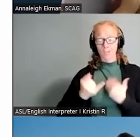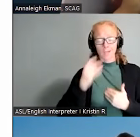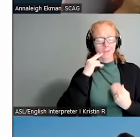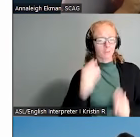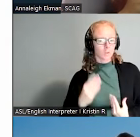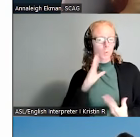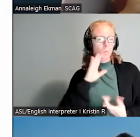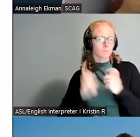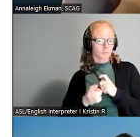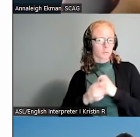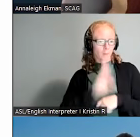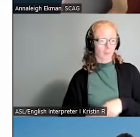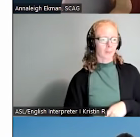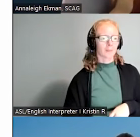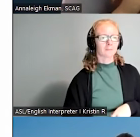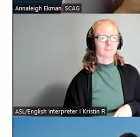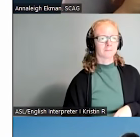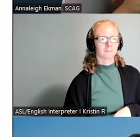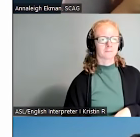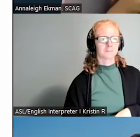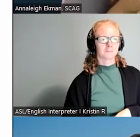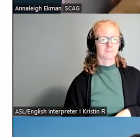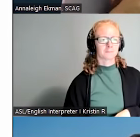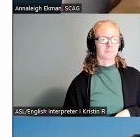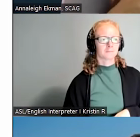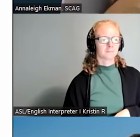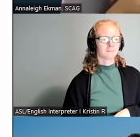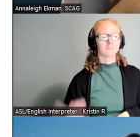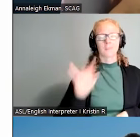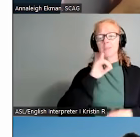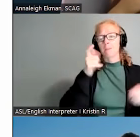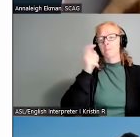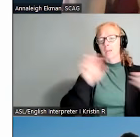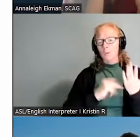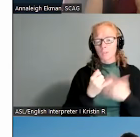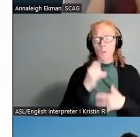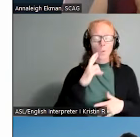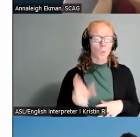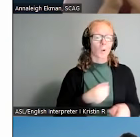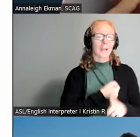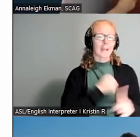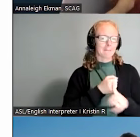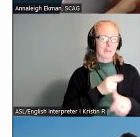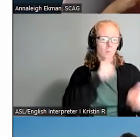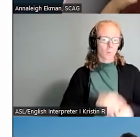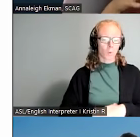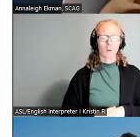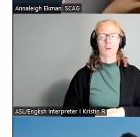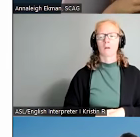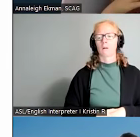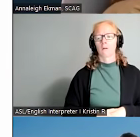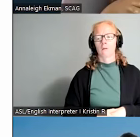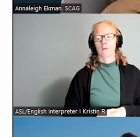information might change, especially for a large project preparing an environmental impact report between the notice